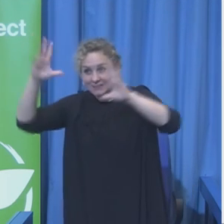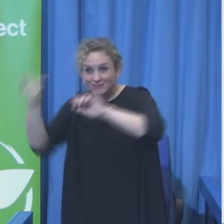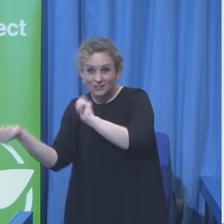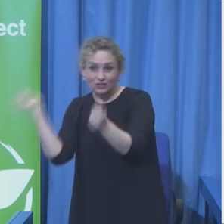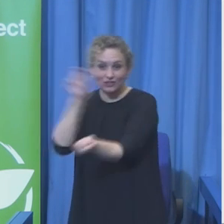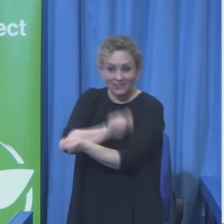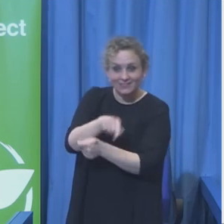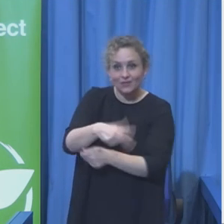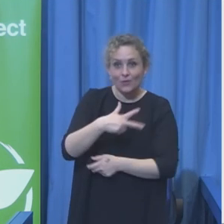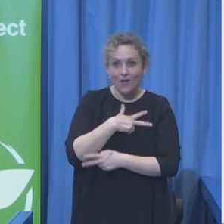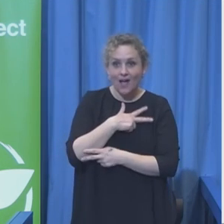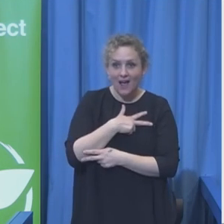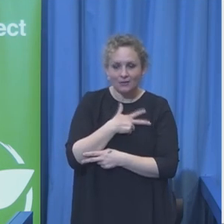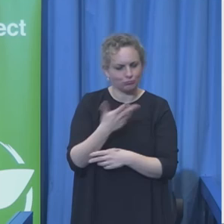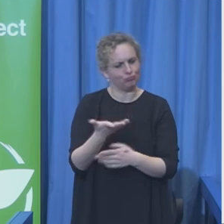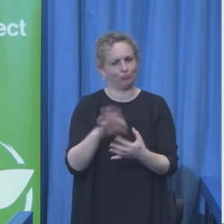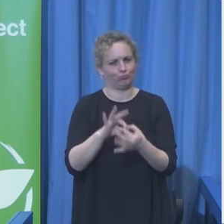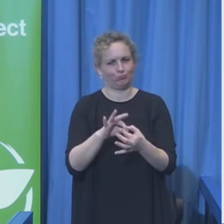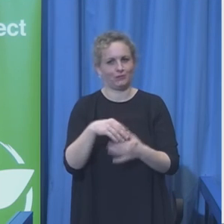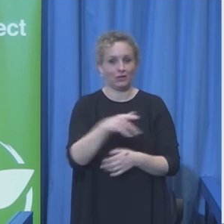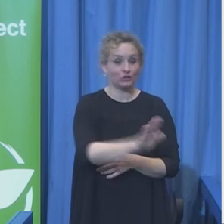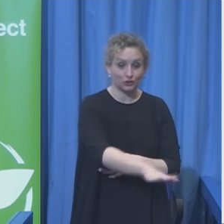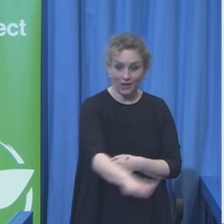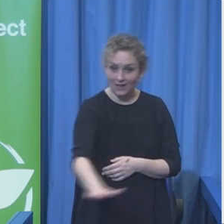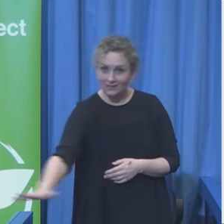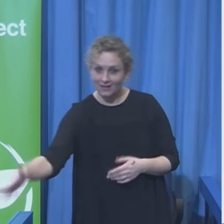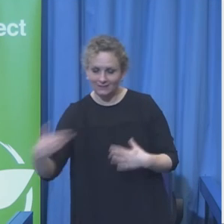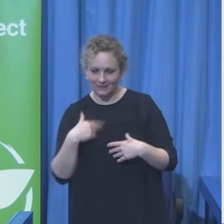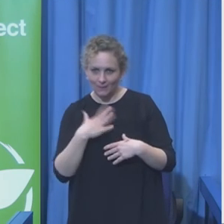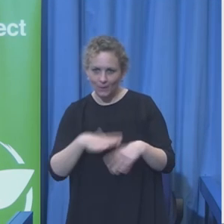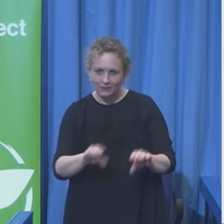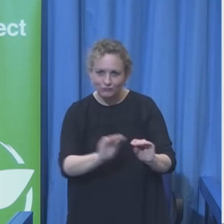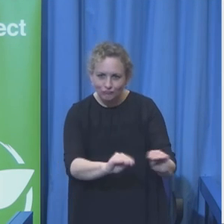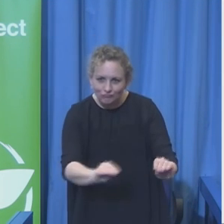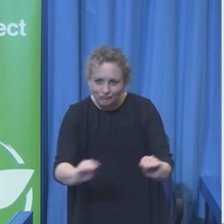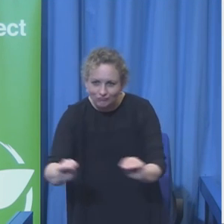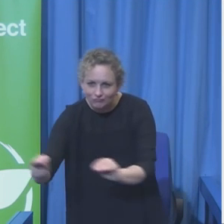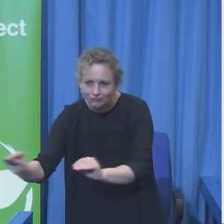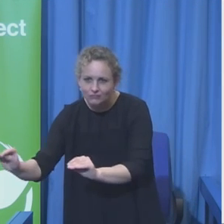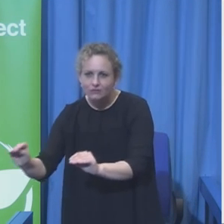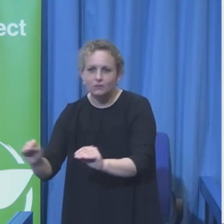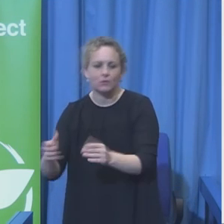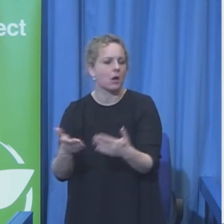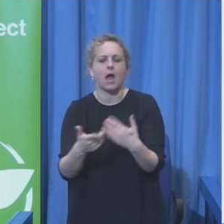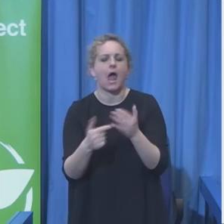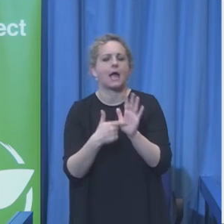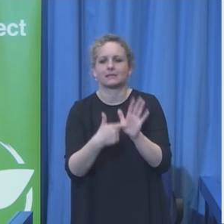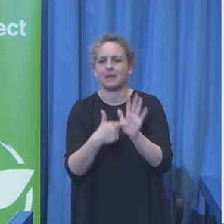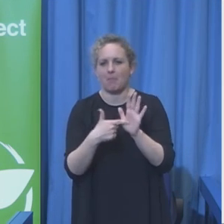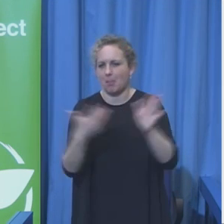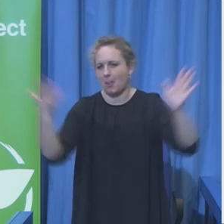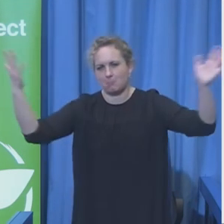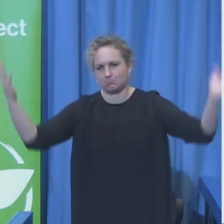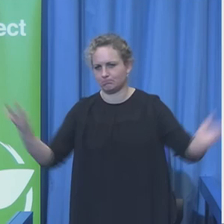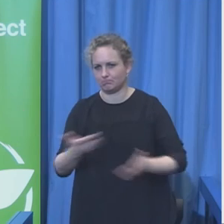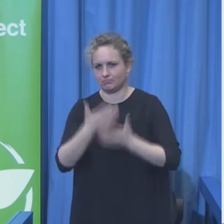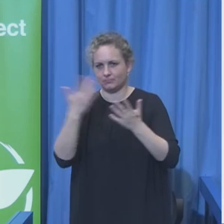that what the symbols of fairy tales. Captain Hook, disabled, evil.